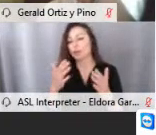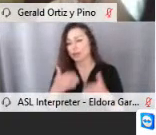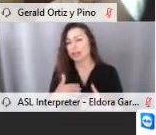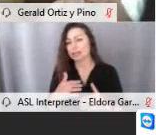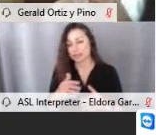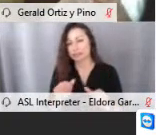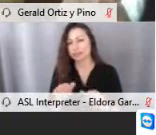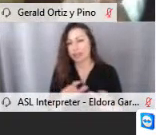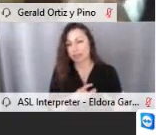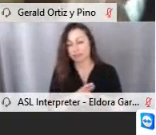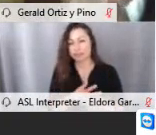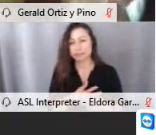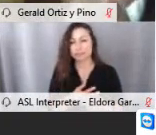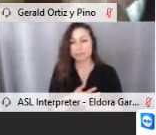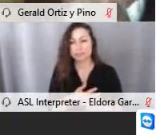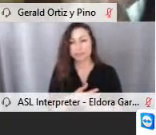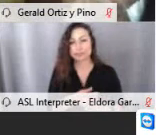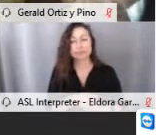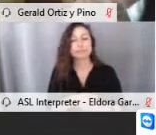thanks.